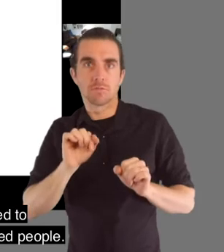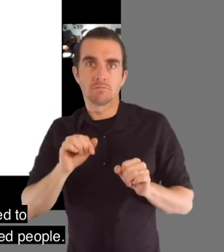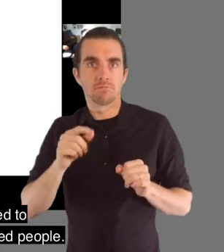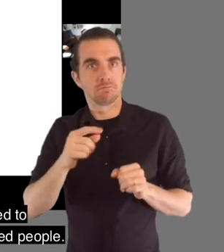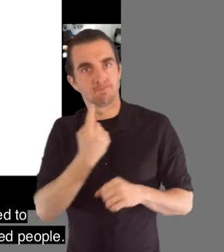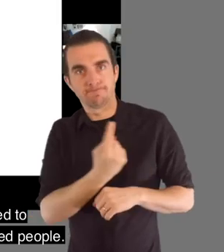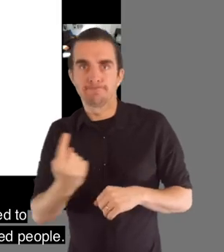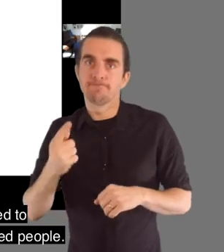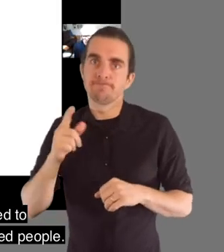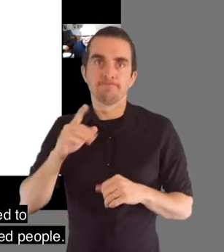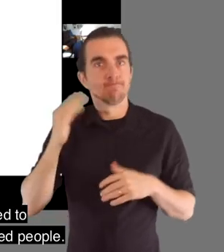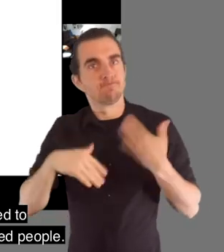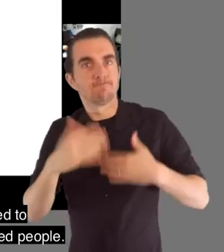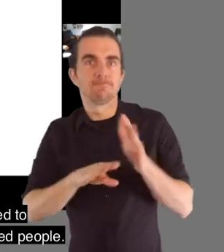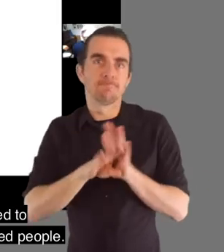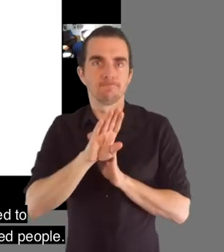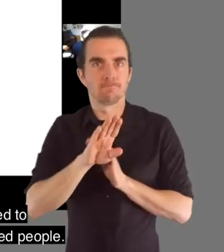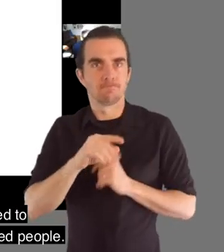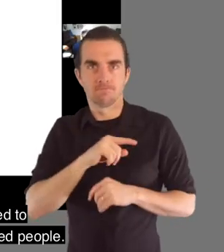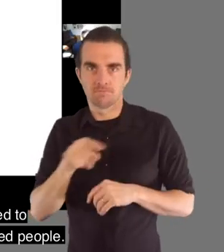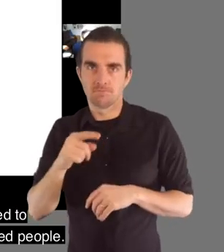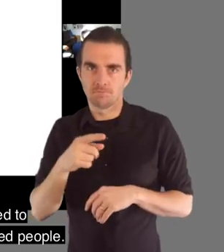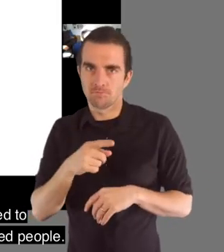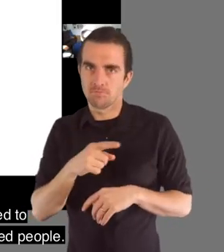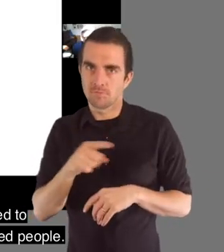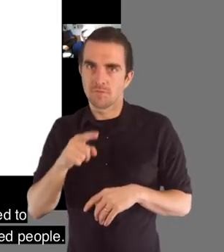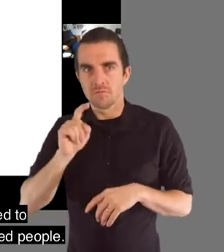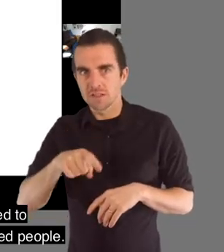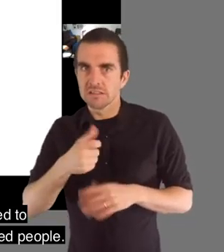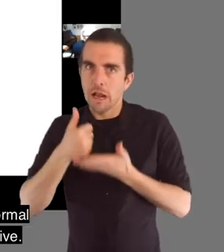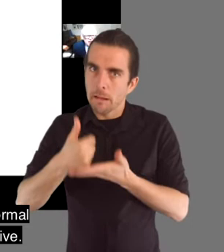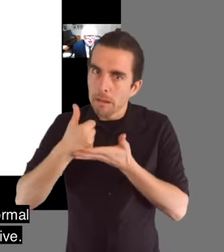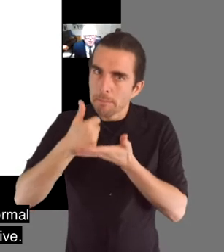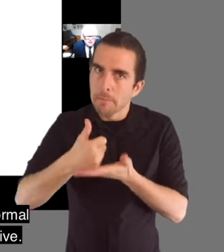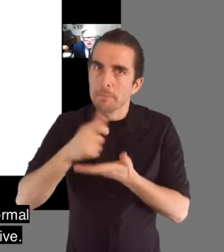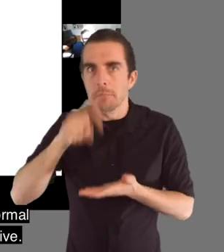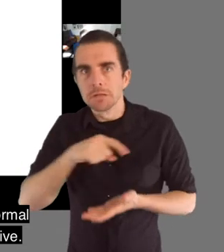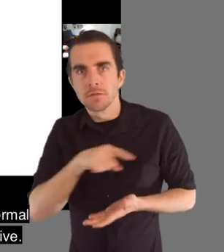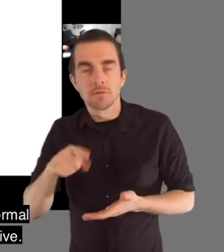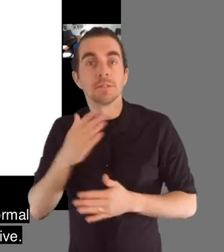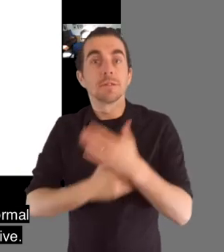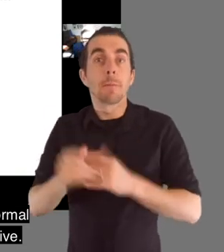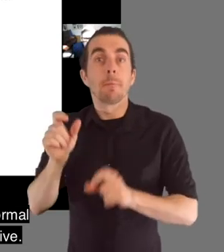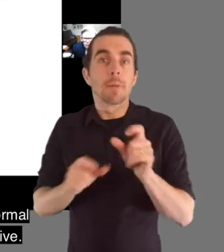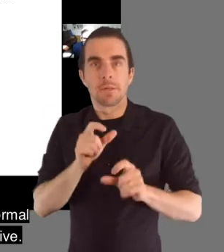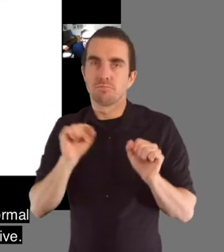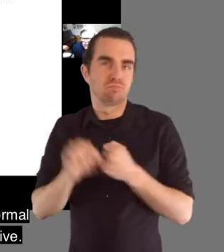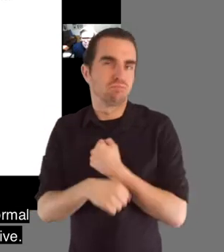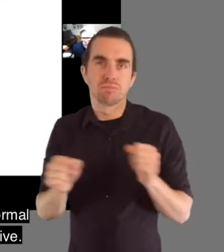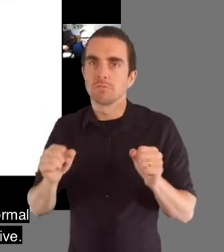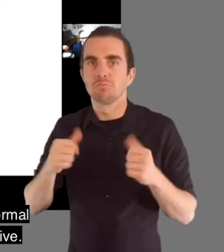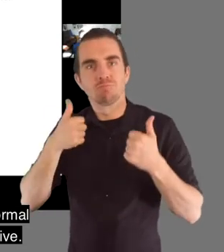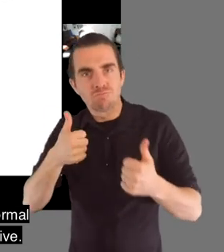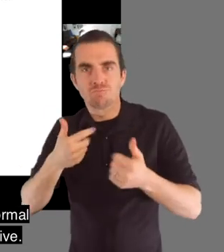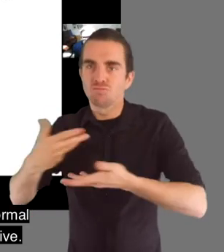independent lives and were expected to require constant help from non-disabled people. Disabled people cannot have normal relationships